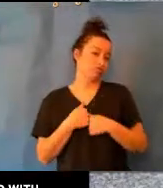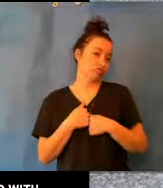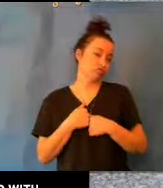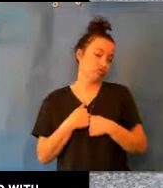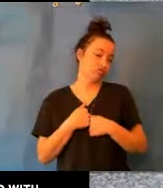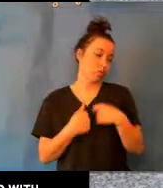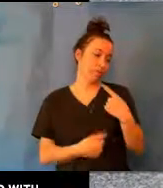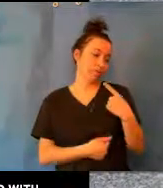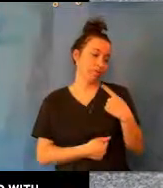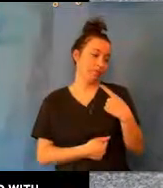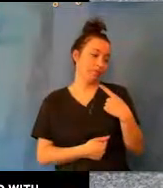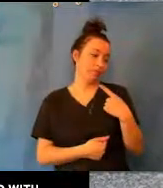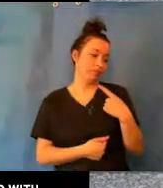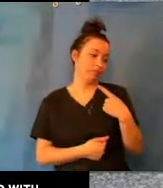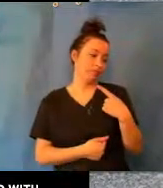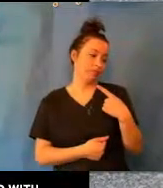1,